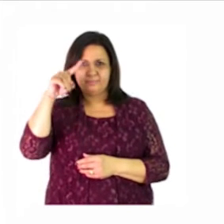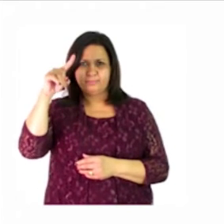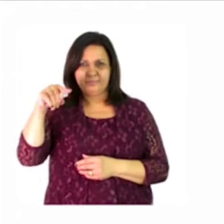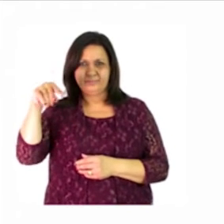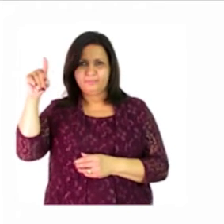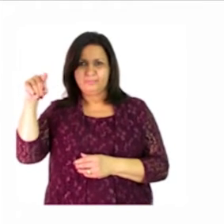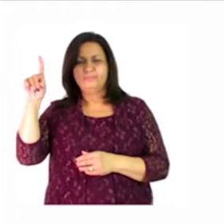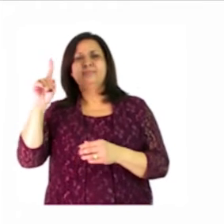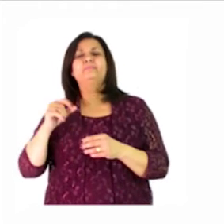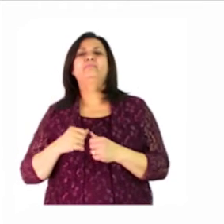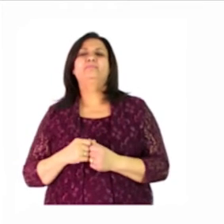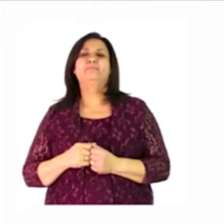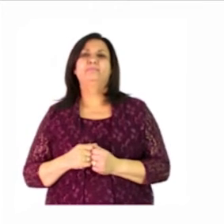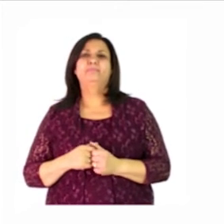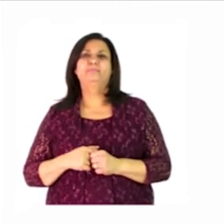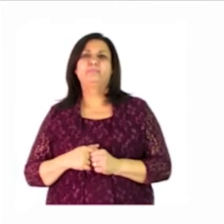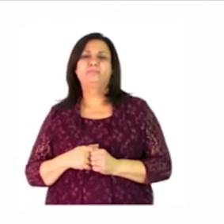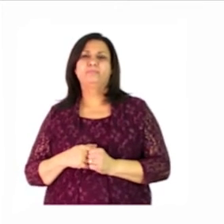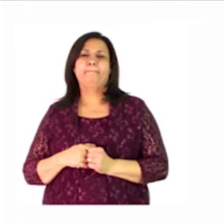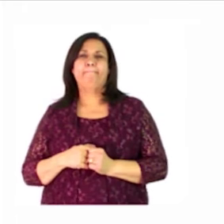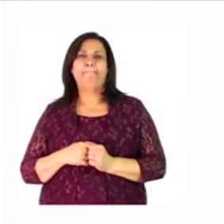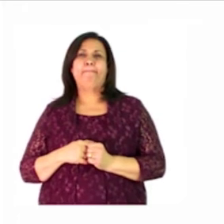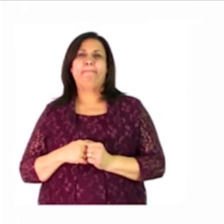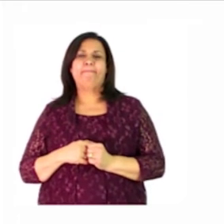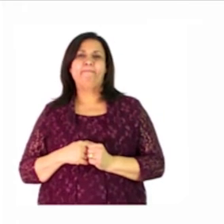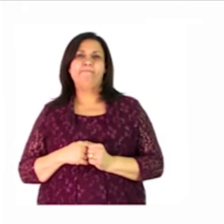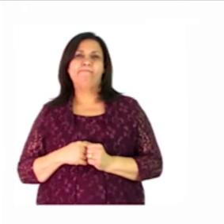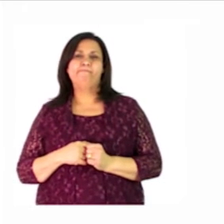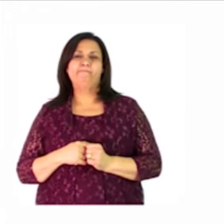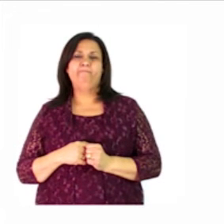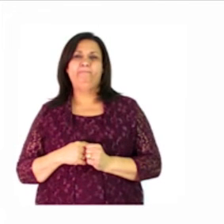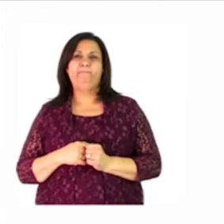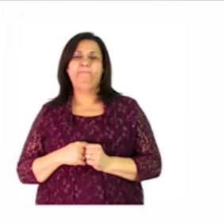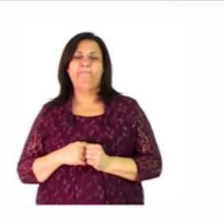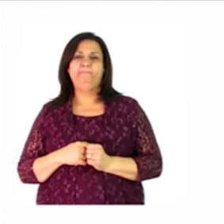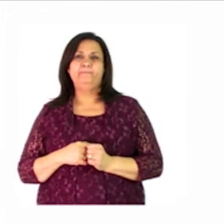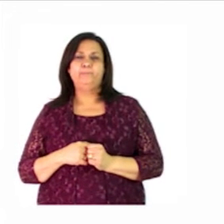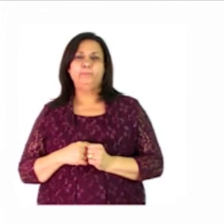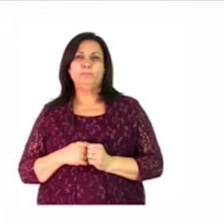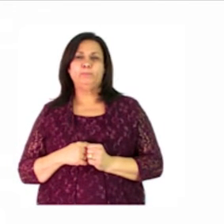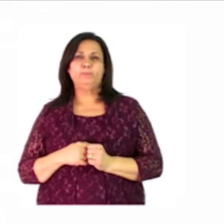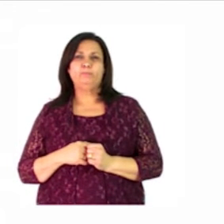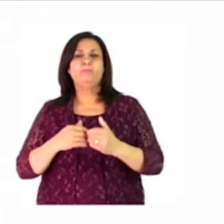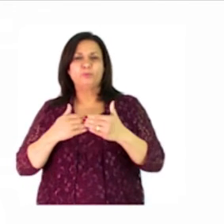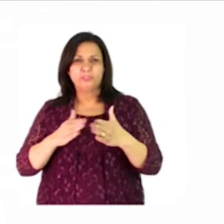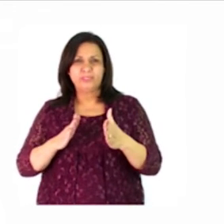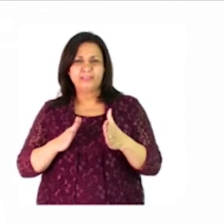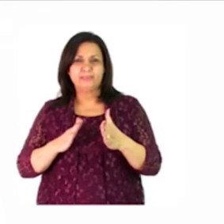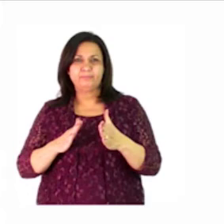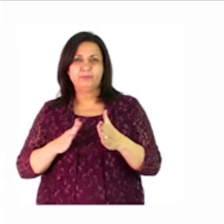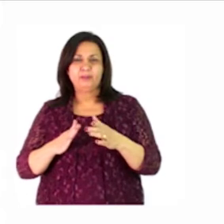to trace the dots and join or connect the dots. We will start from